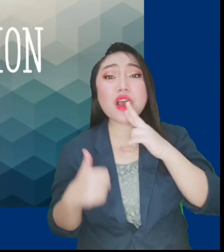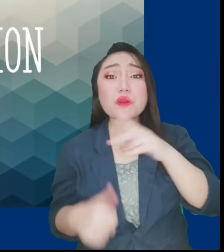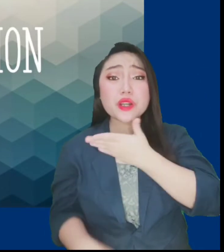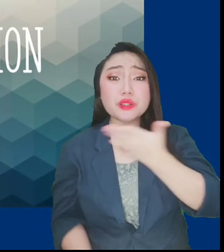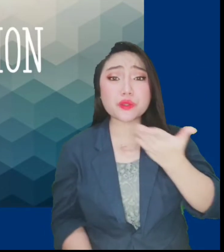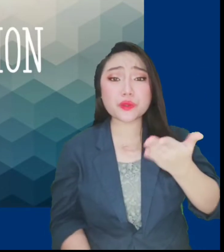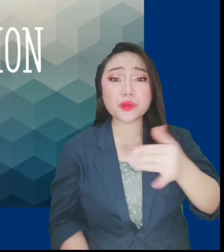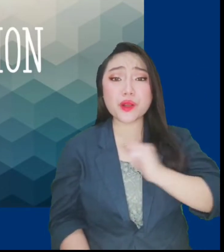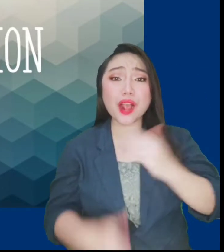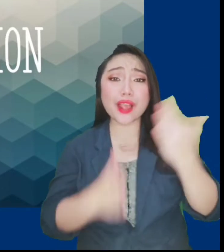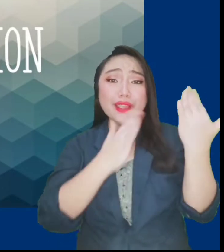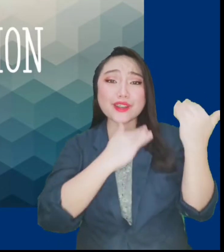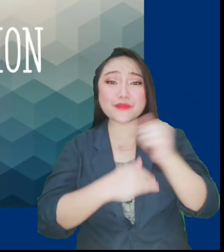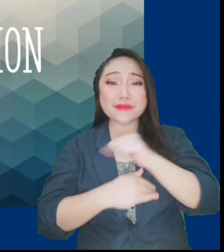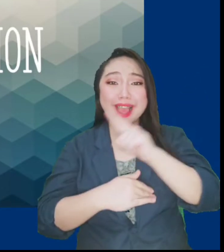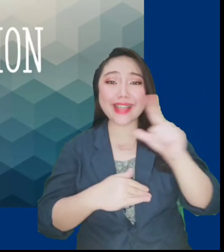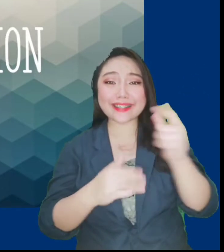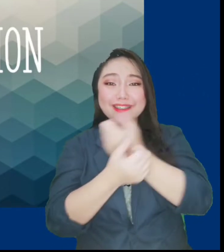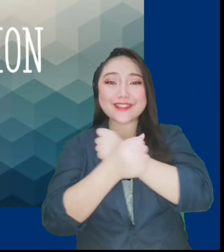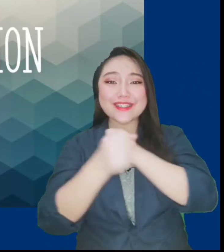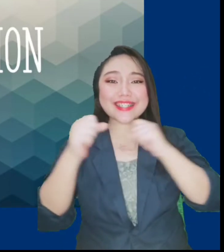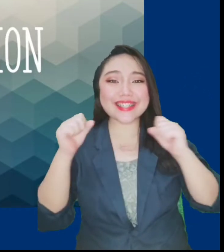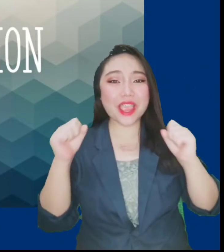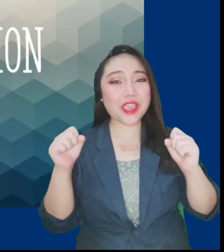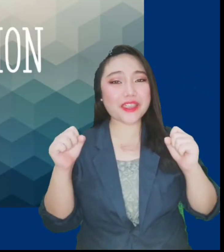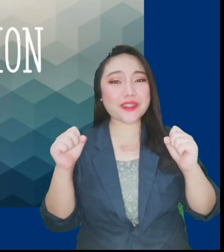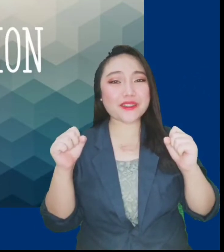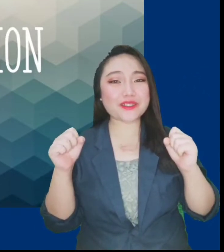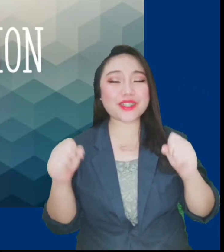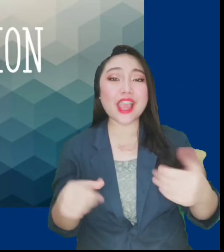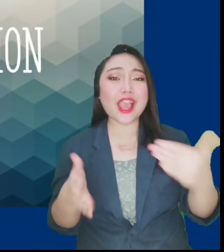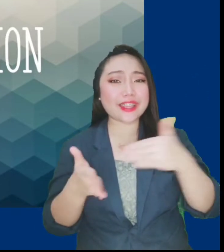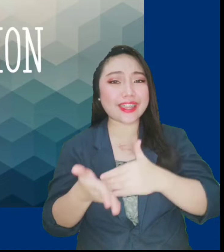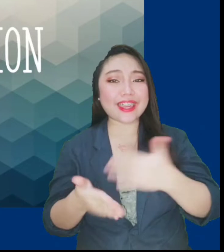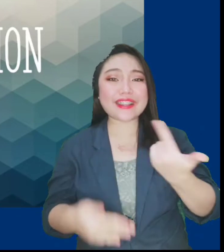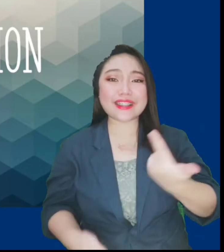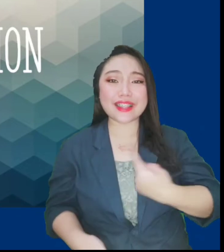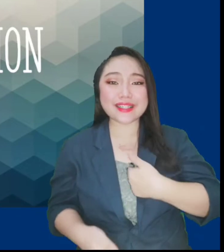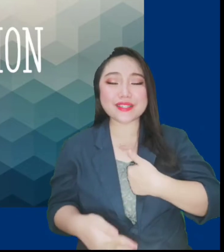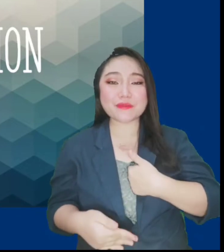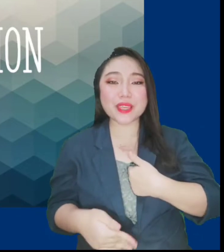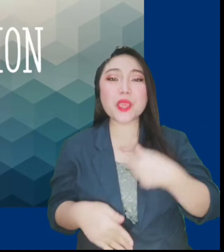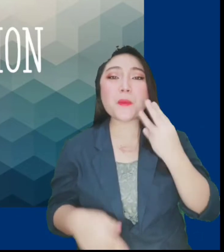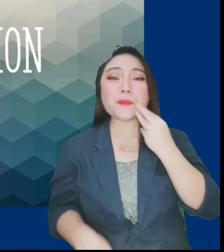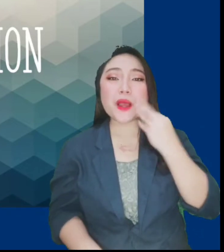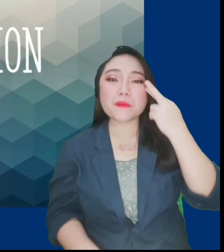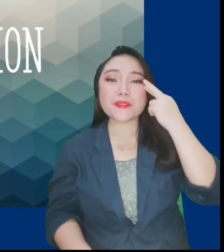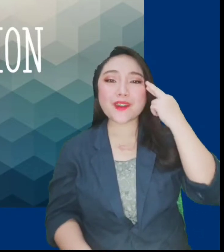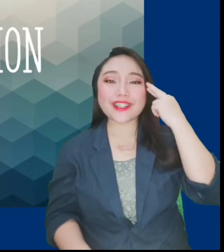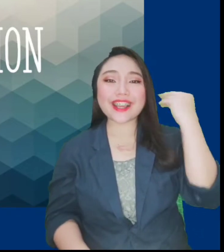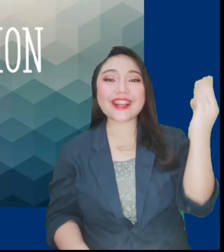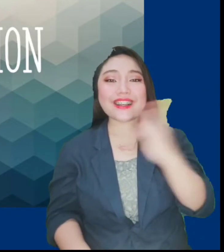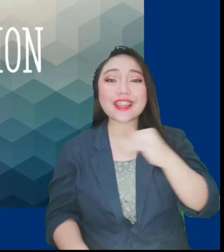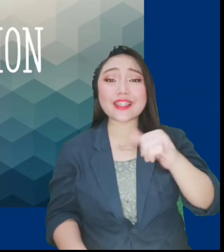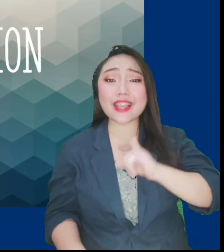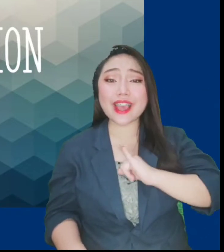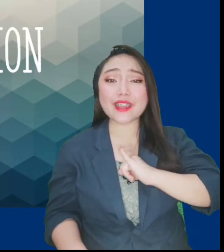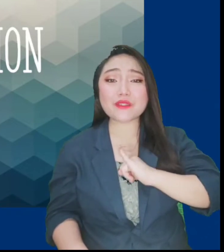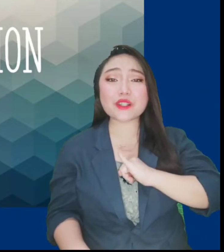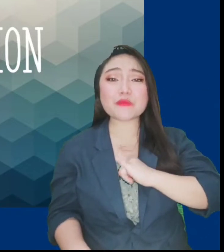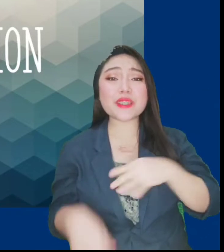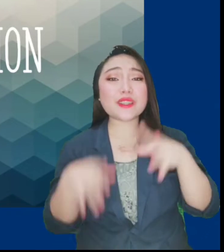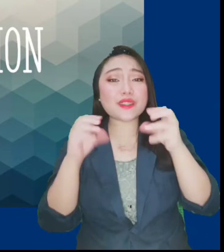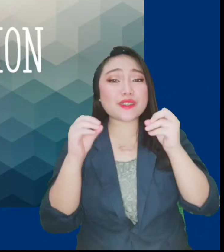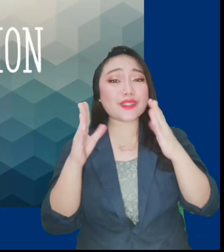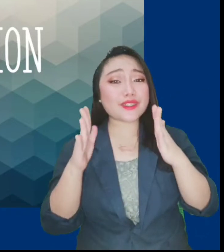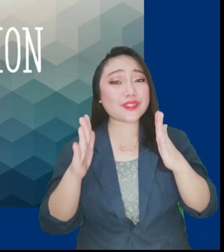Hello everyone, how are you? I hope that you are all safe. Again, this is me, Mom Rhoda,